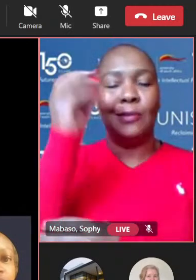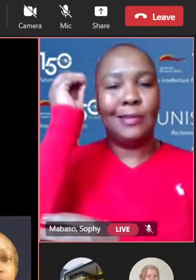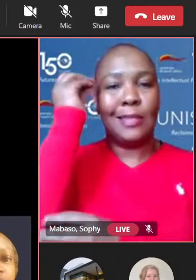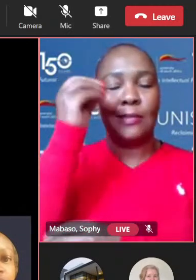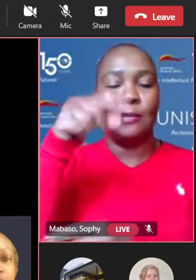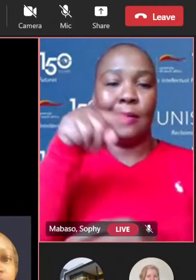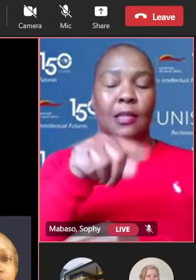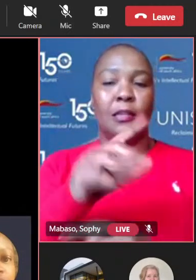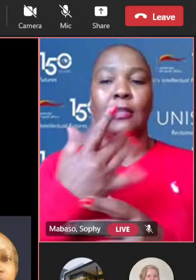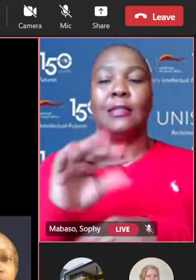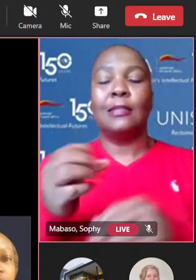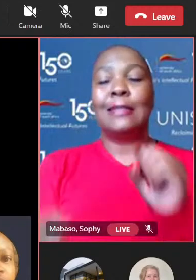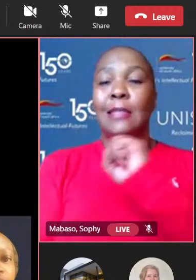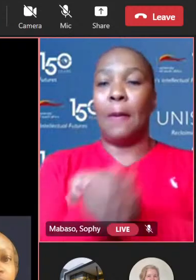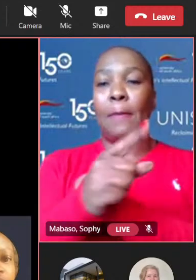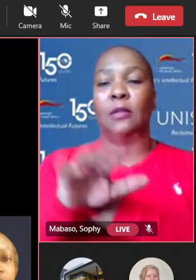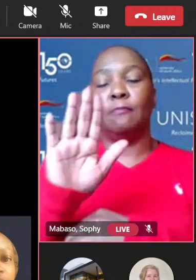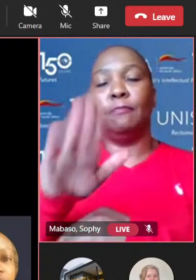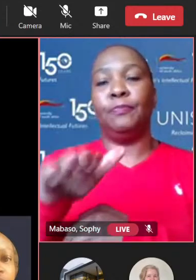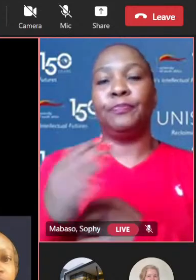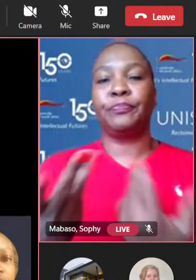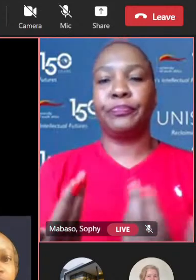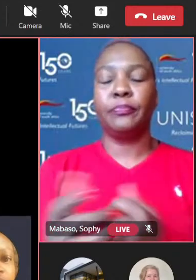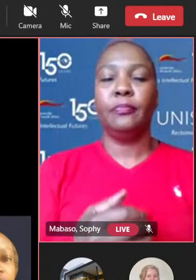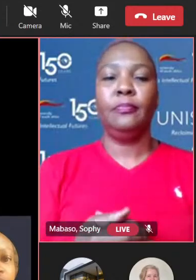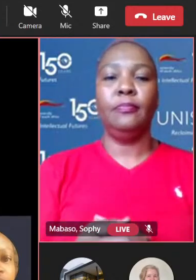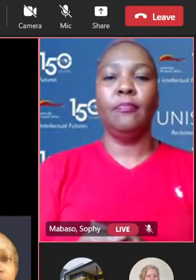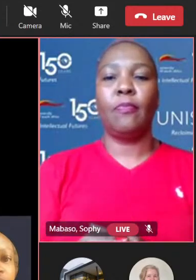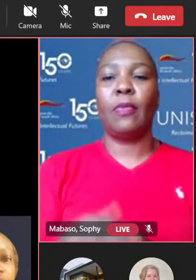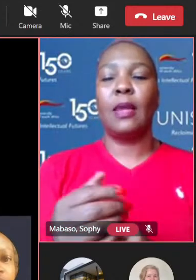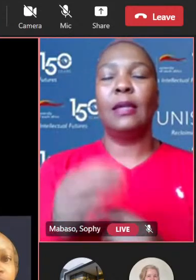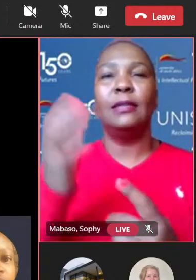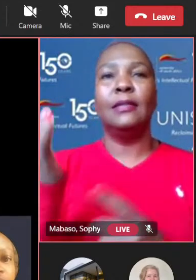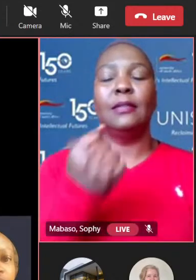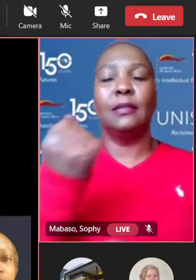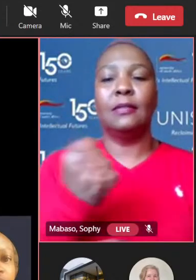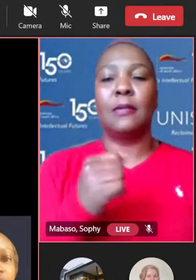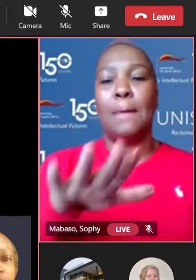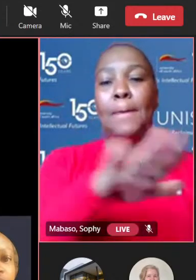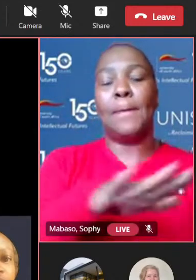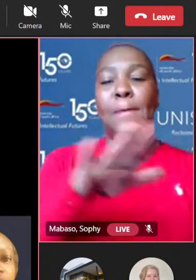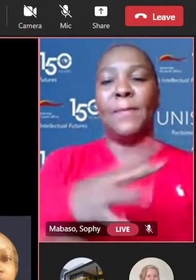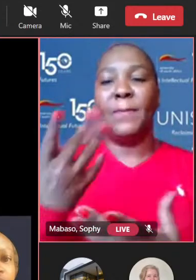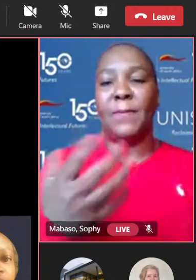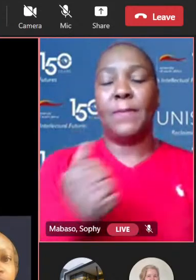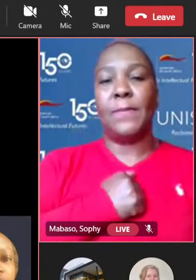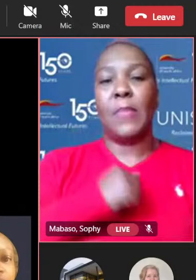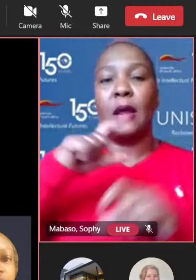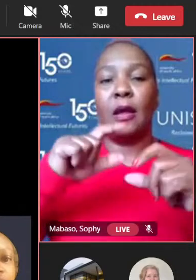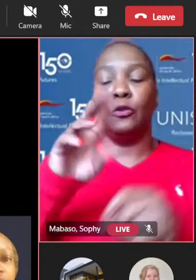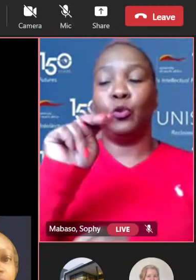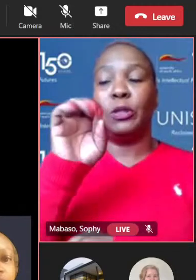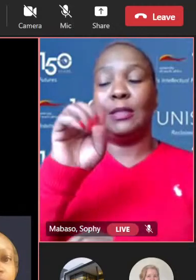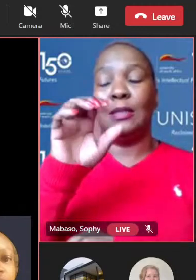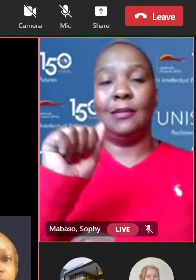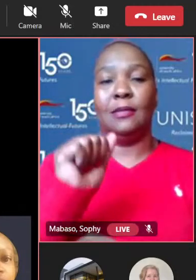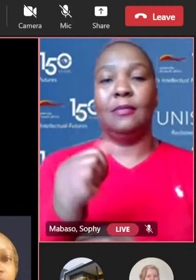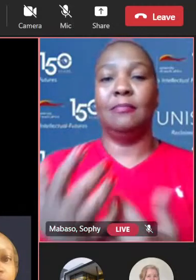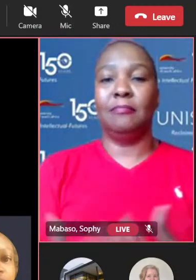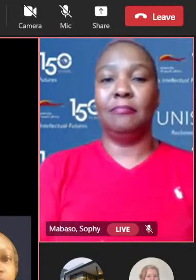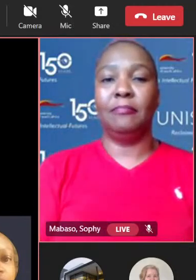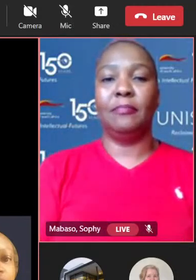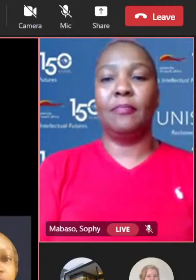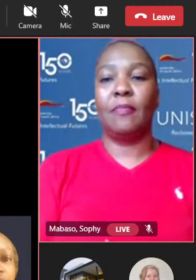happens automatically. And then it takes place on my Unisa